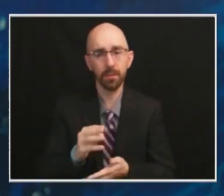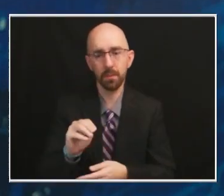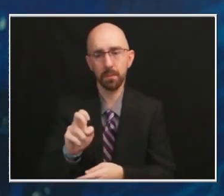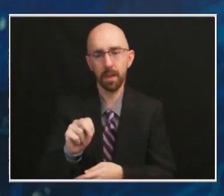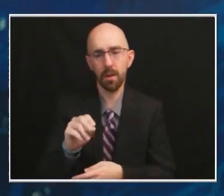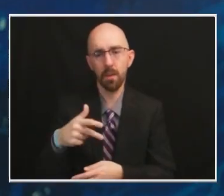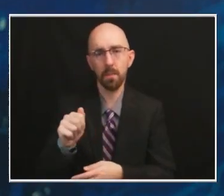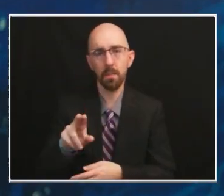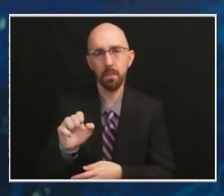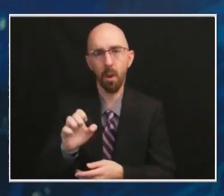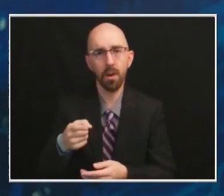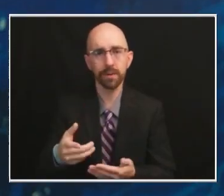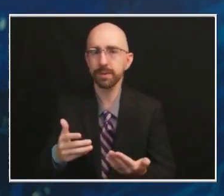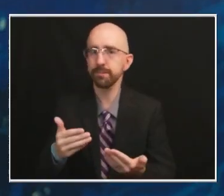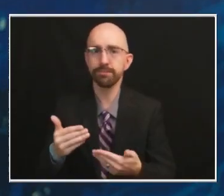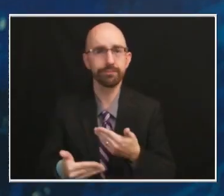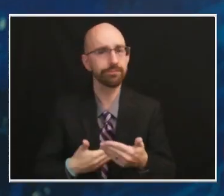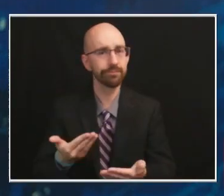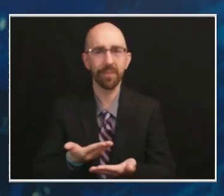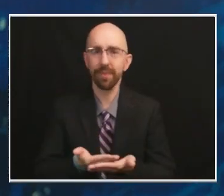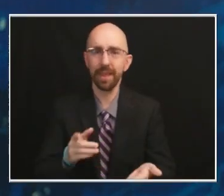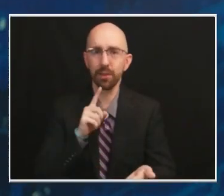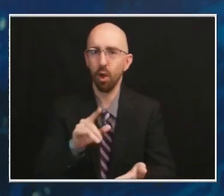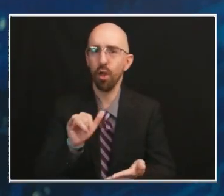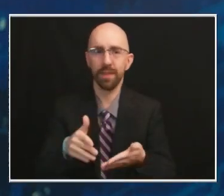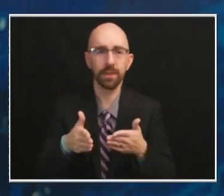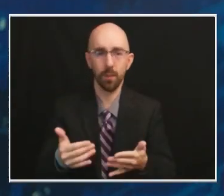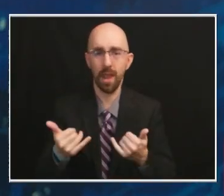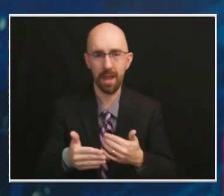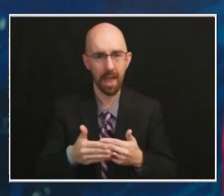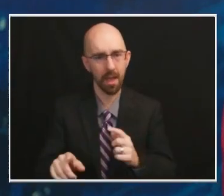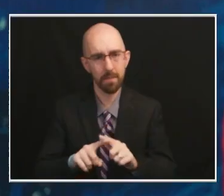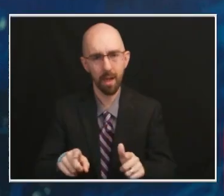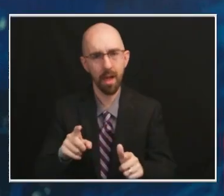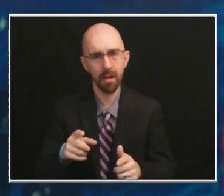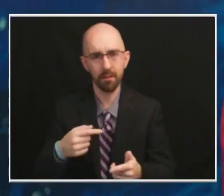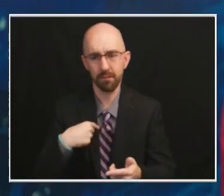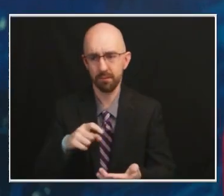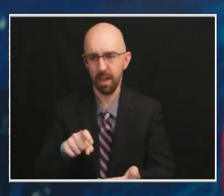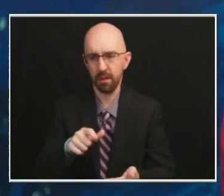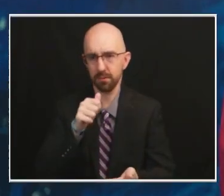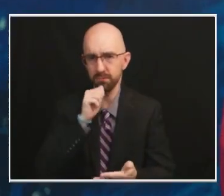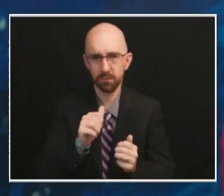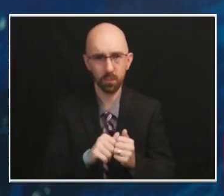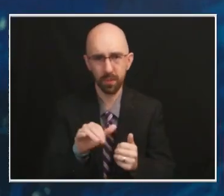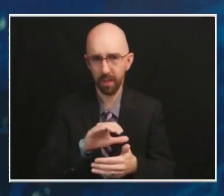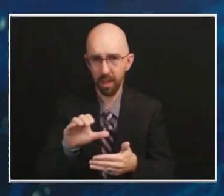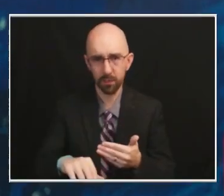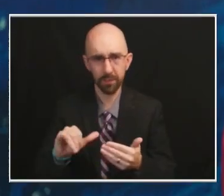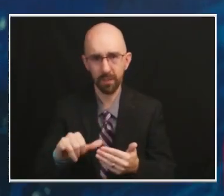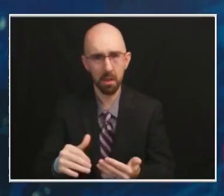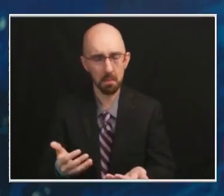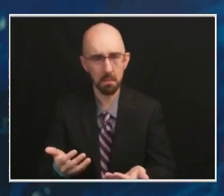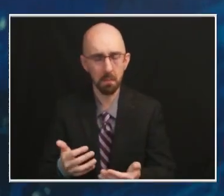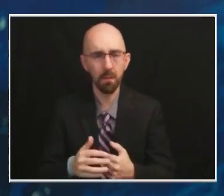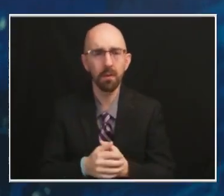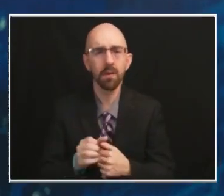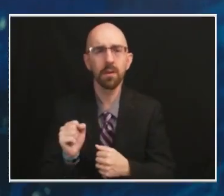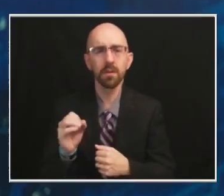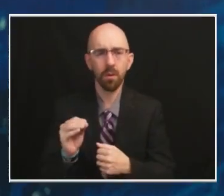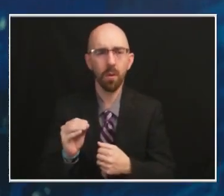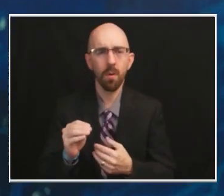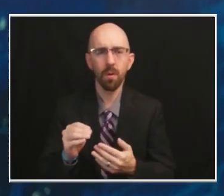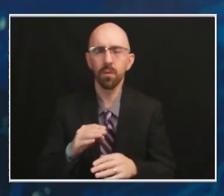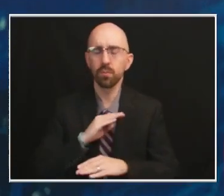way things were going to be, and thought I just had to suffer with the consequences of this. So it was such a relief